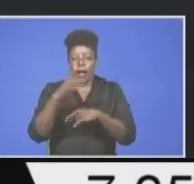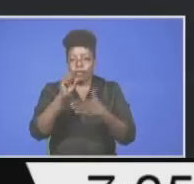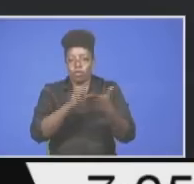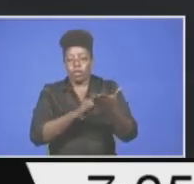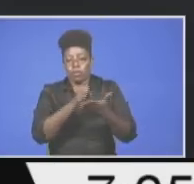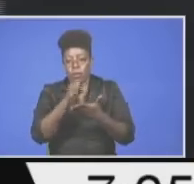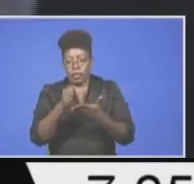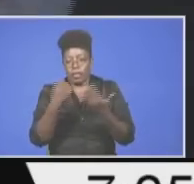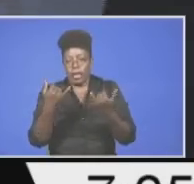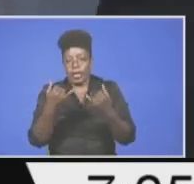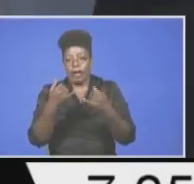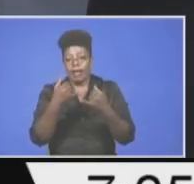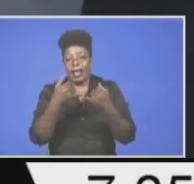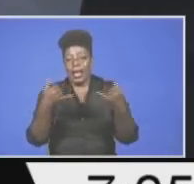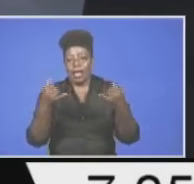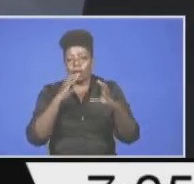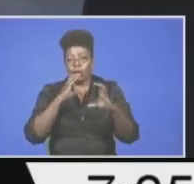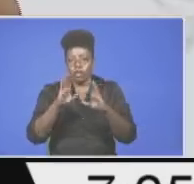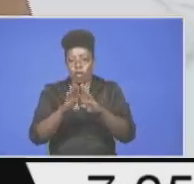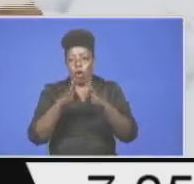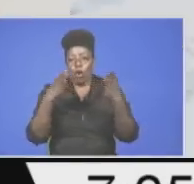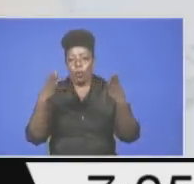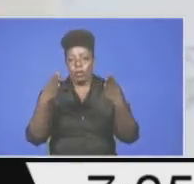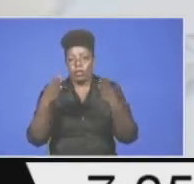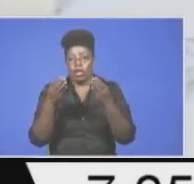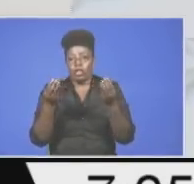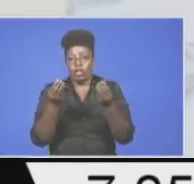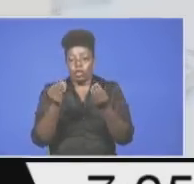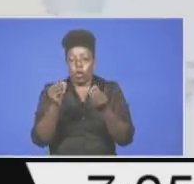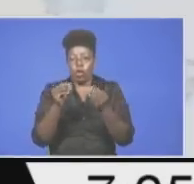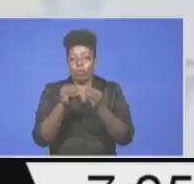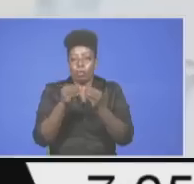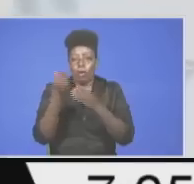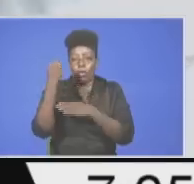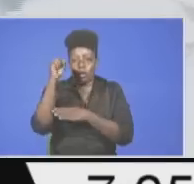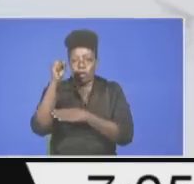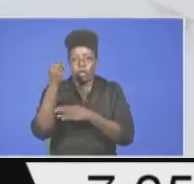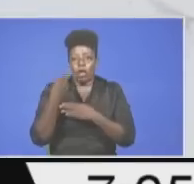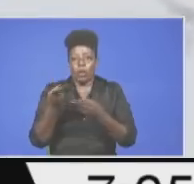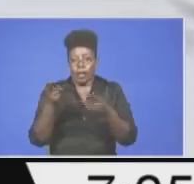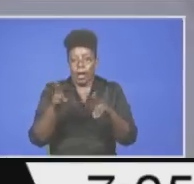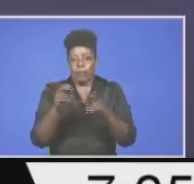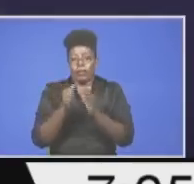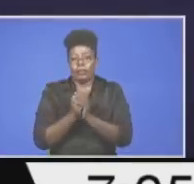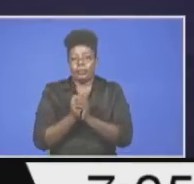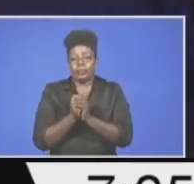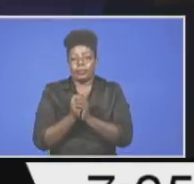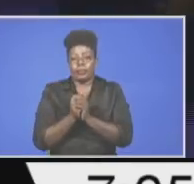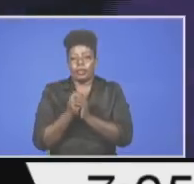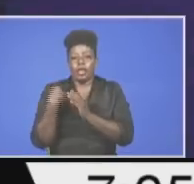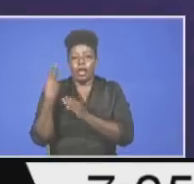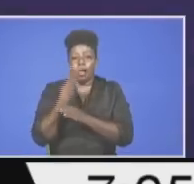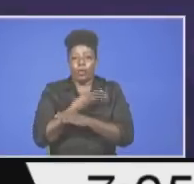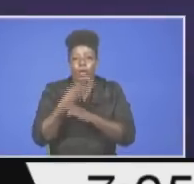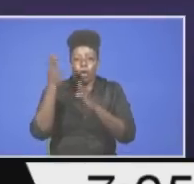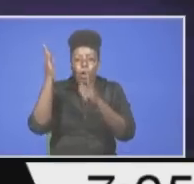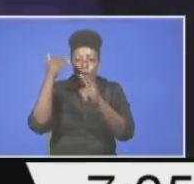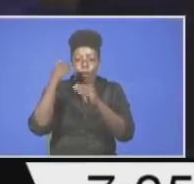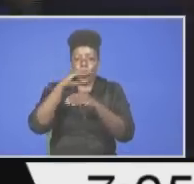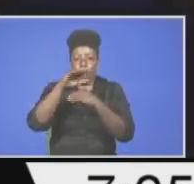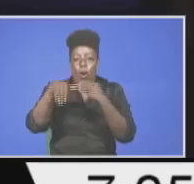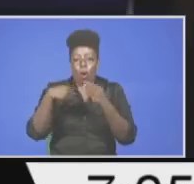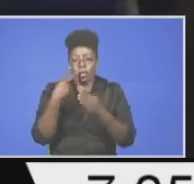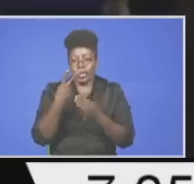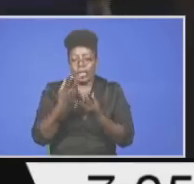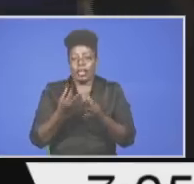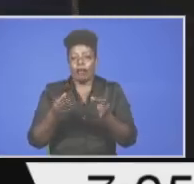are open, Weish is optimistic that no further protests will take place. I hope that we would all see the value